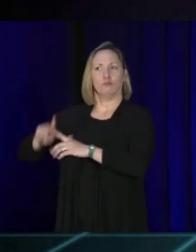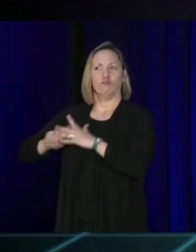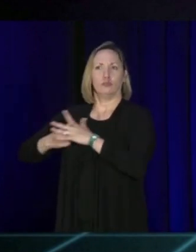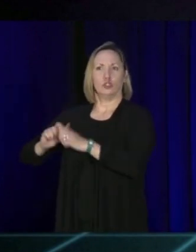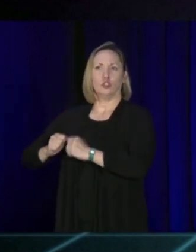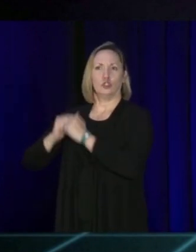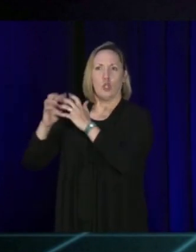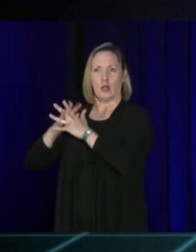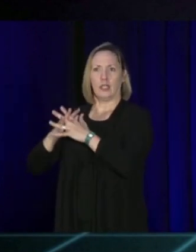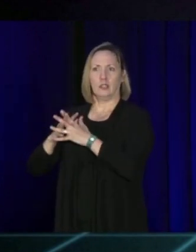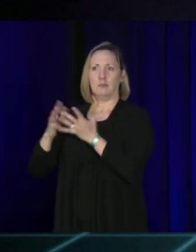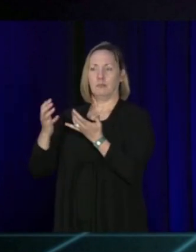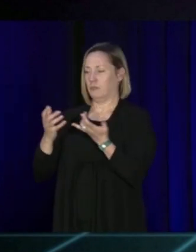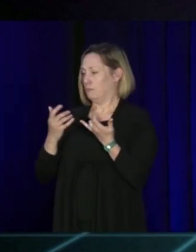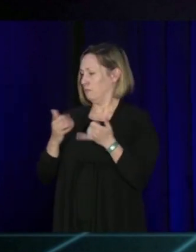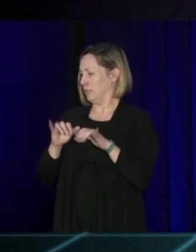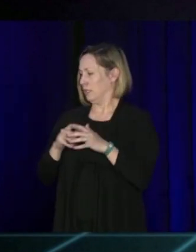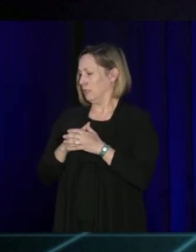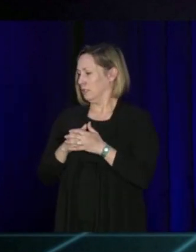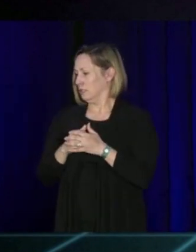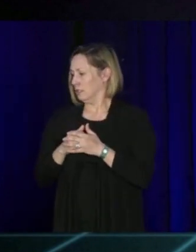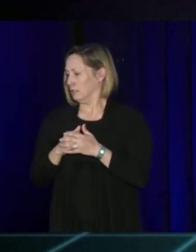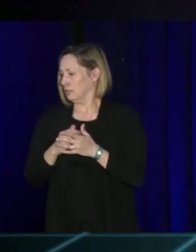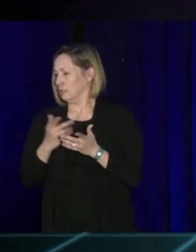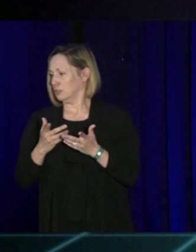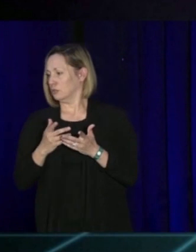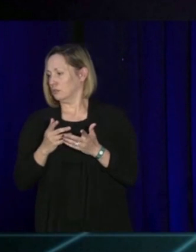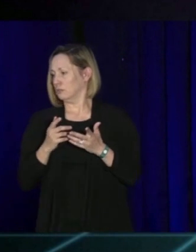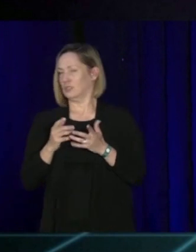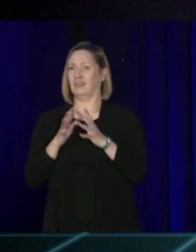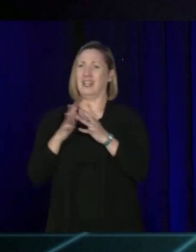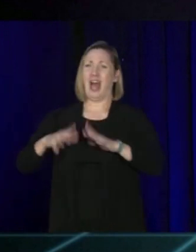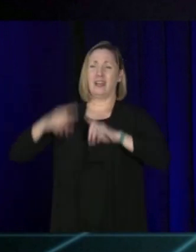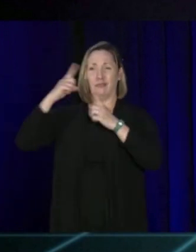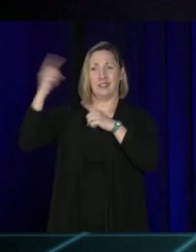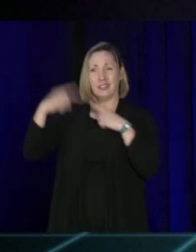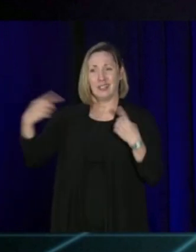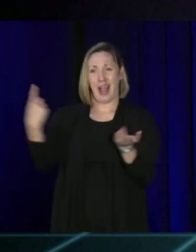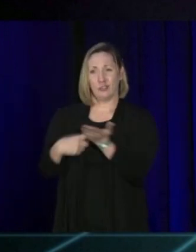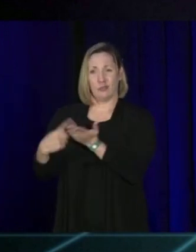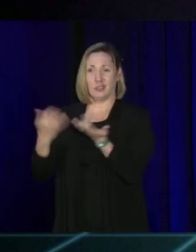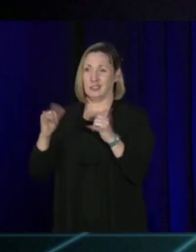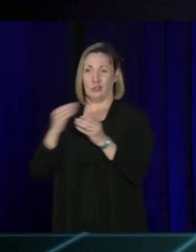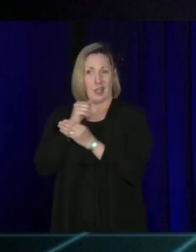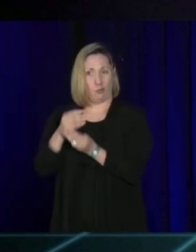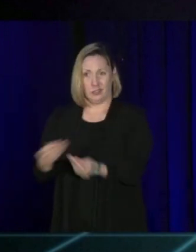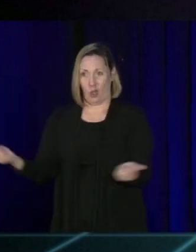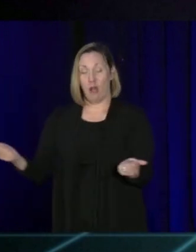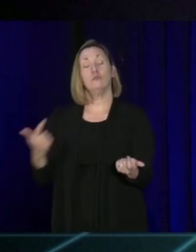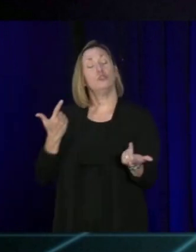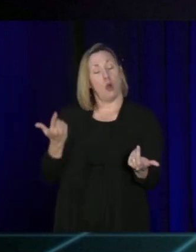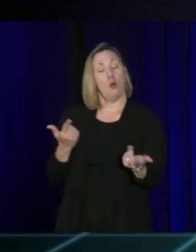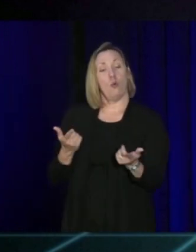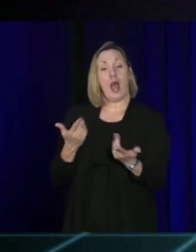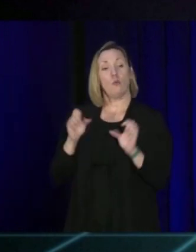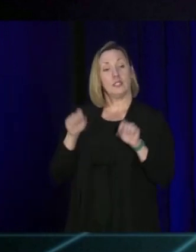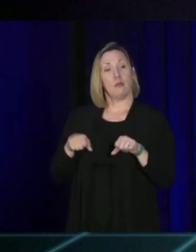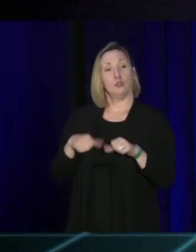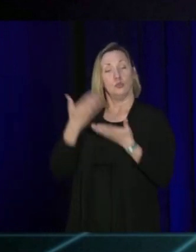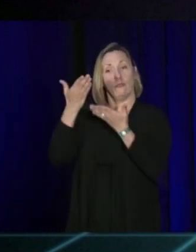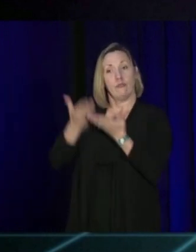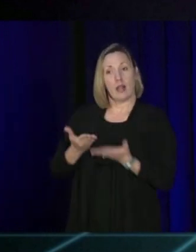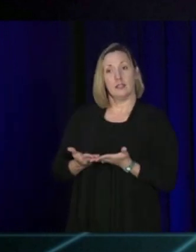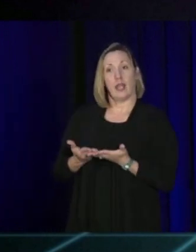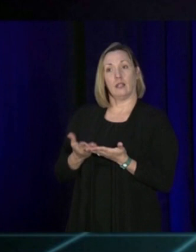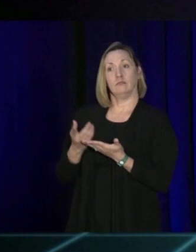still hasn't quite dissolved." And throughout my journey with React, I was able to validate this